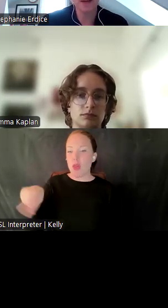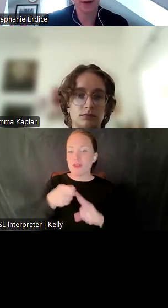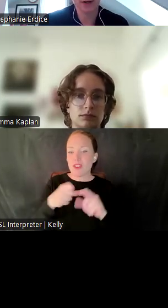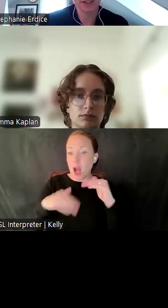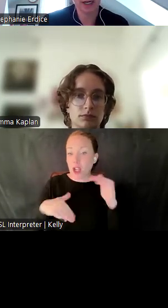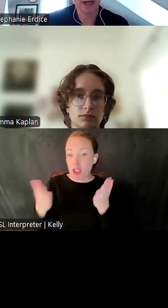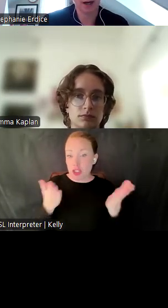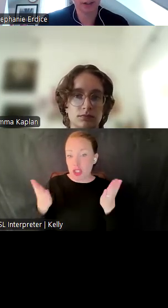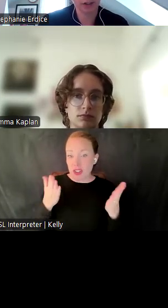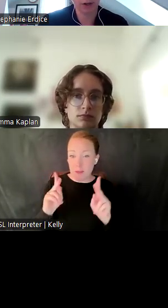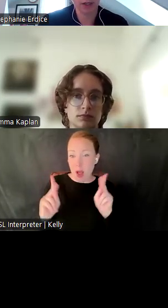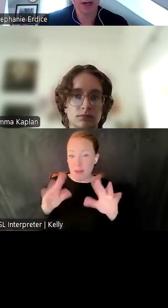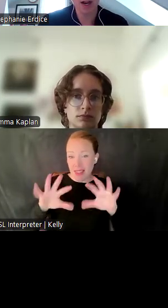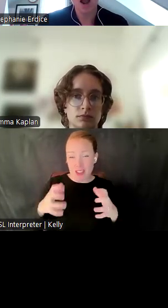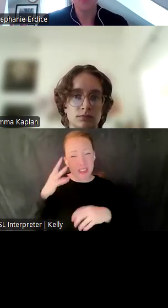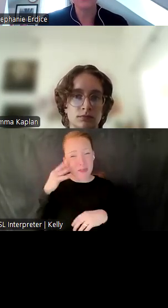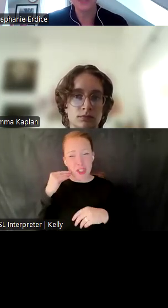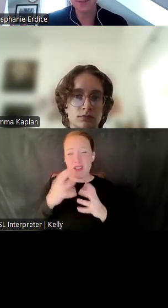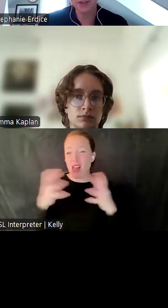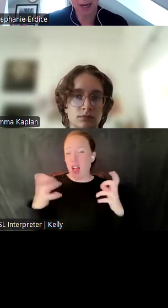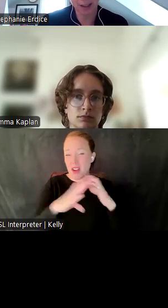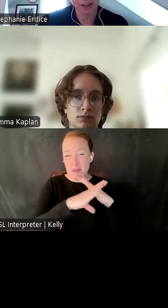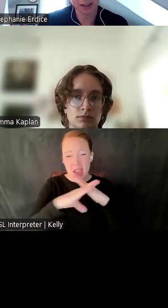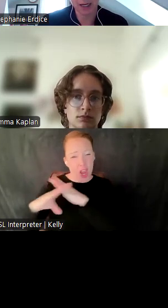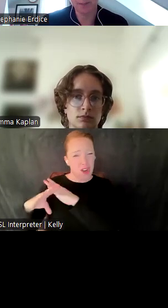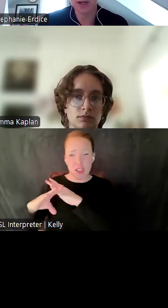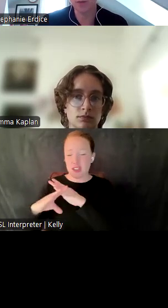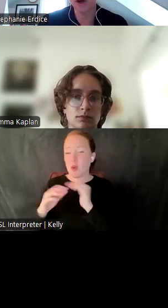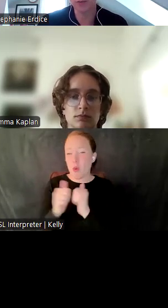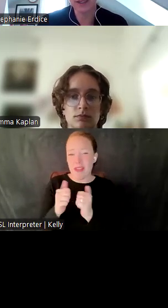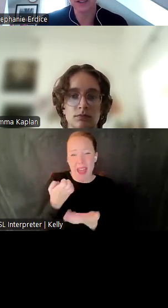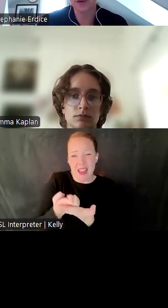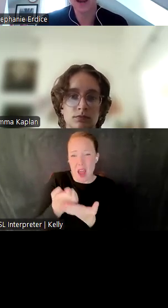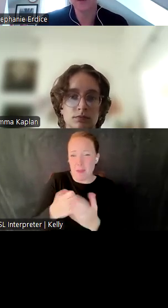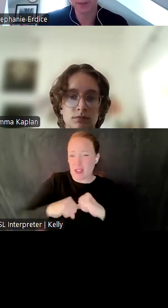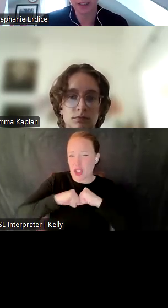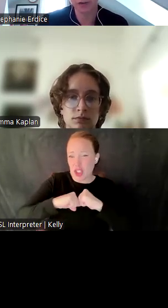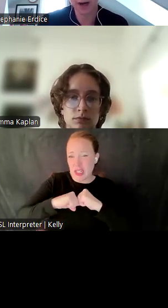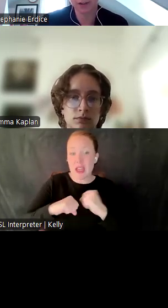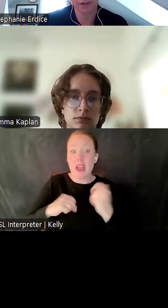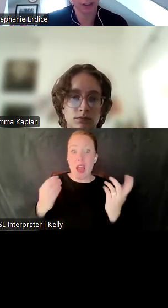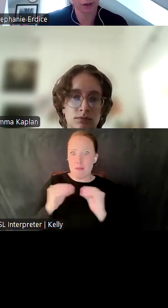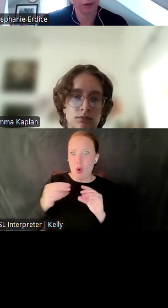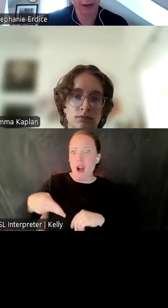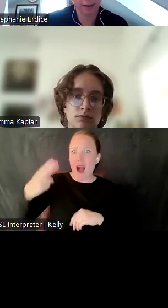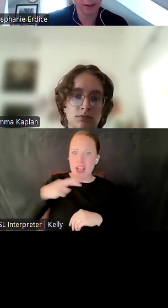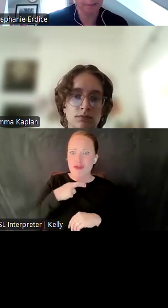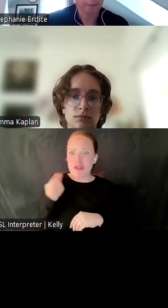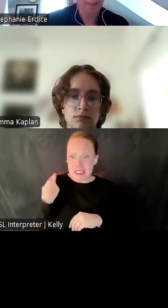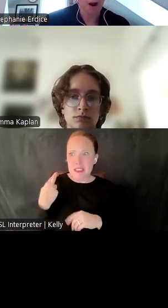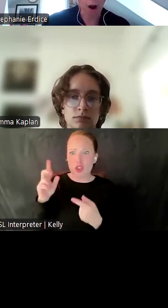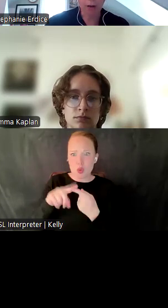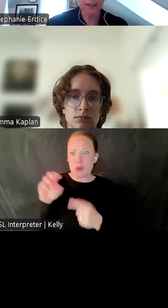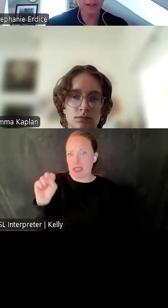so many barriers to economic security, while simultaneously being more at risk for being survivors of sexual